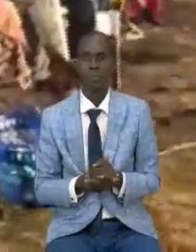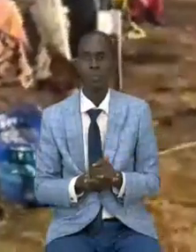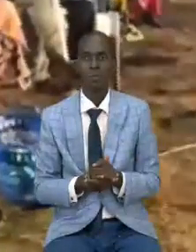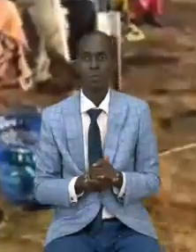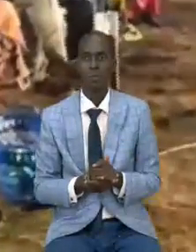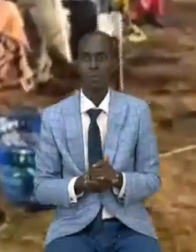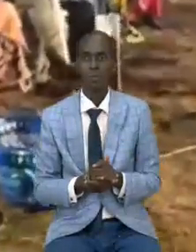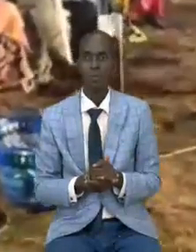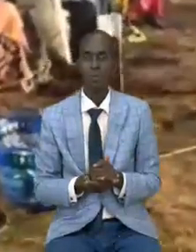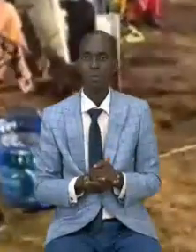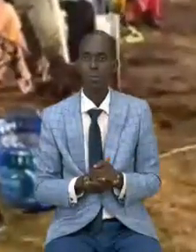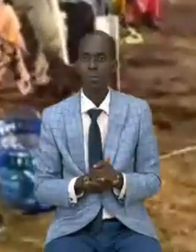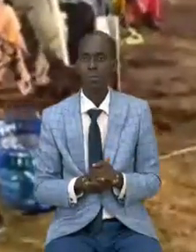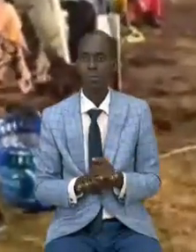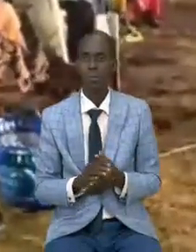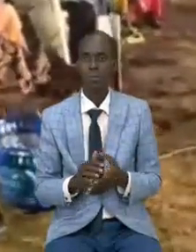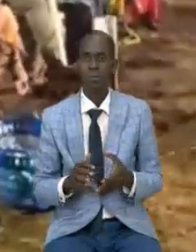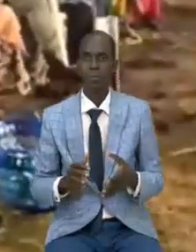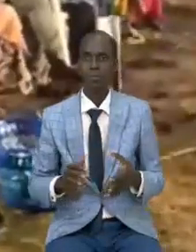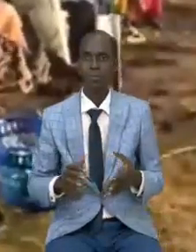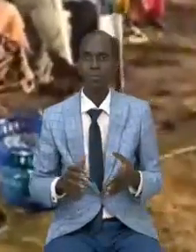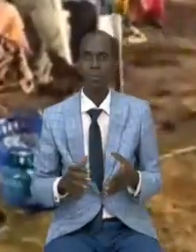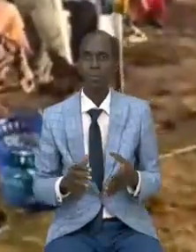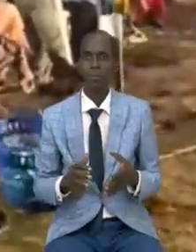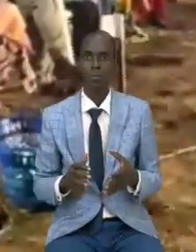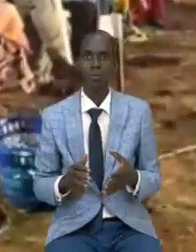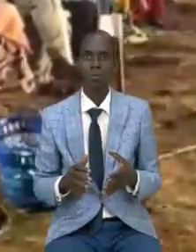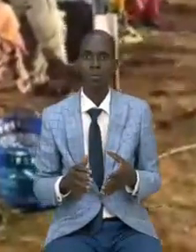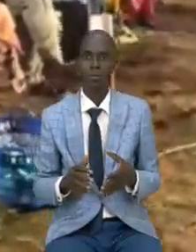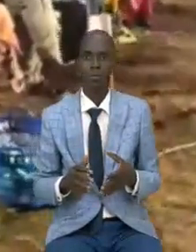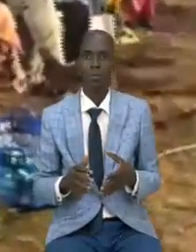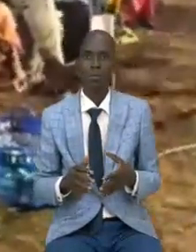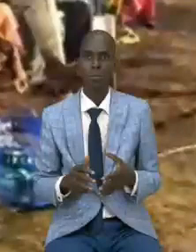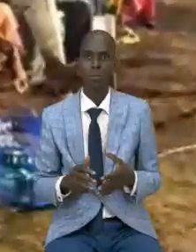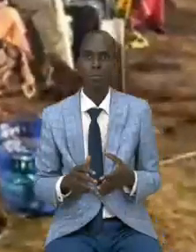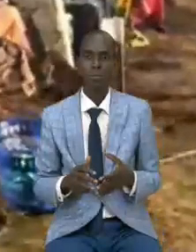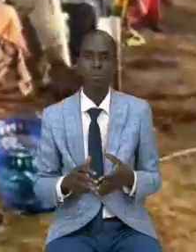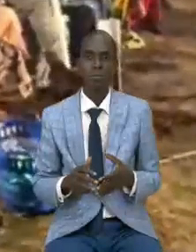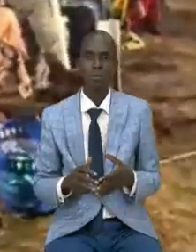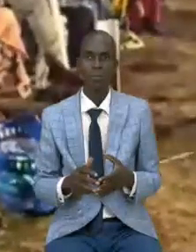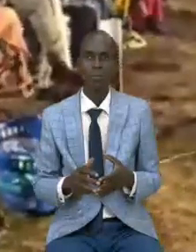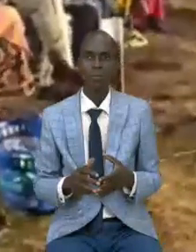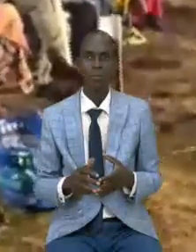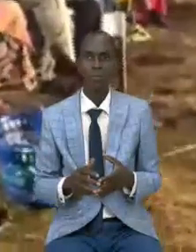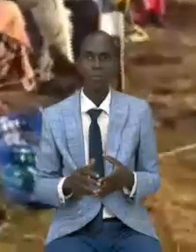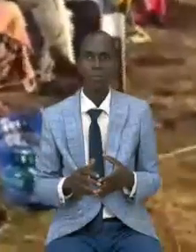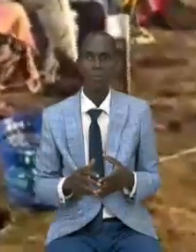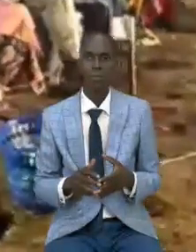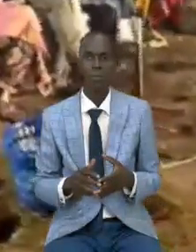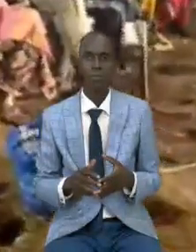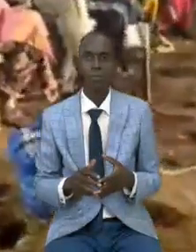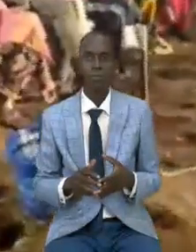Don't forget, you just gave your life to Christ. Go to our website.